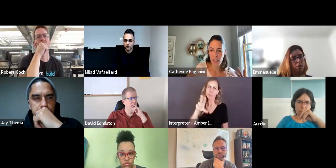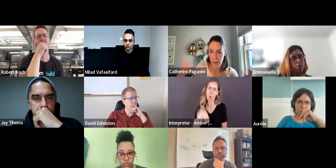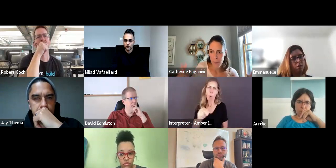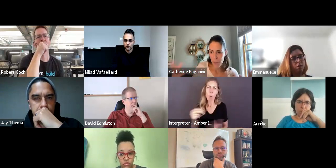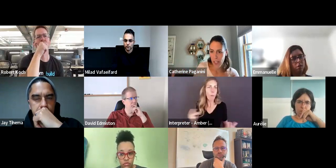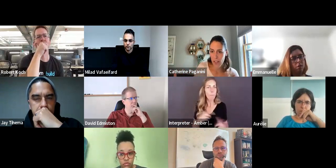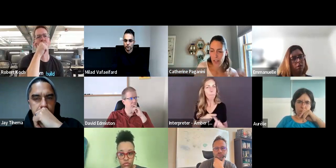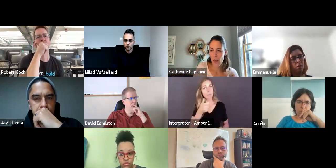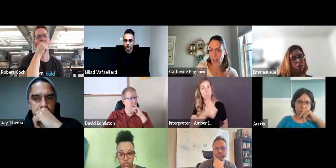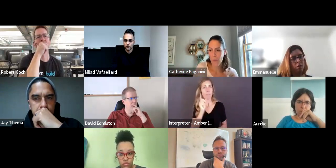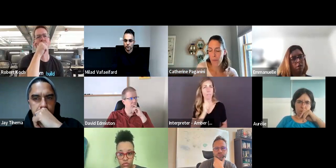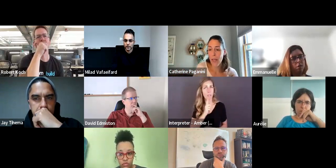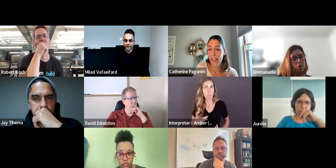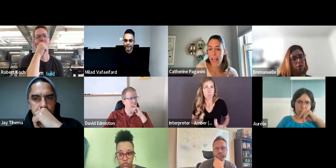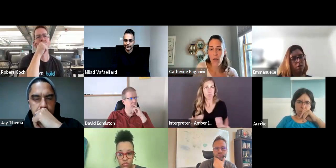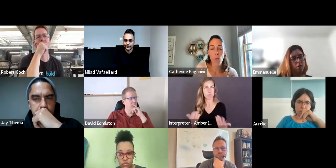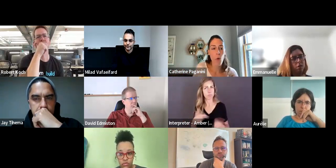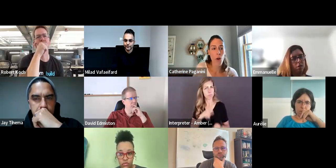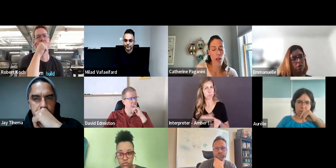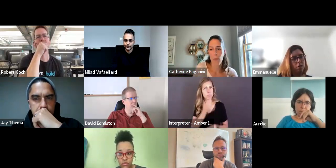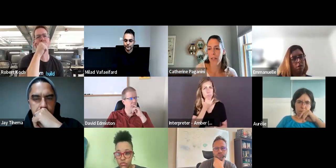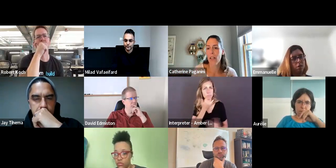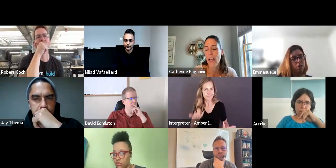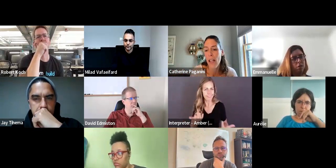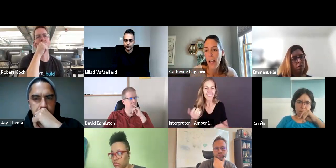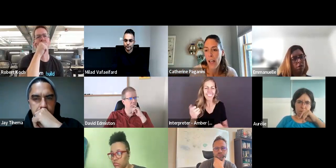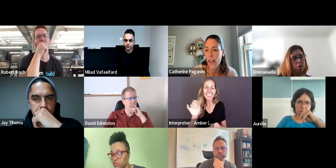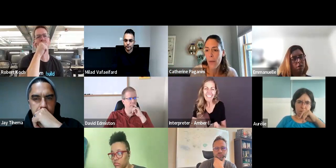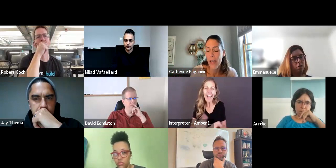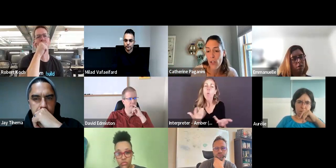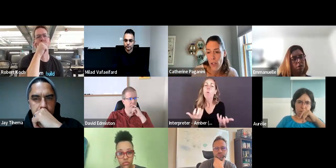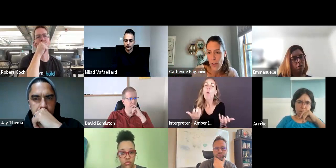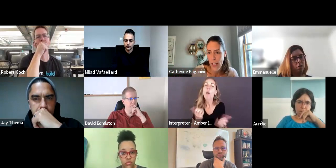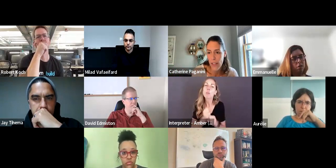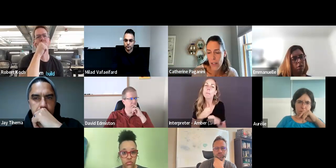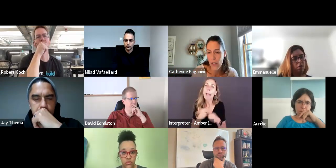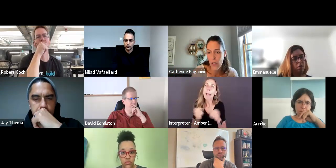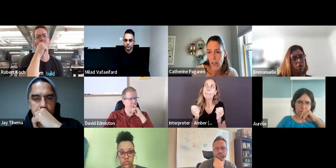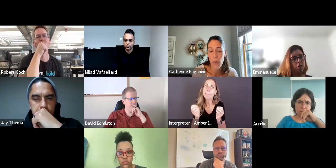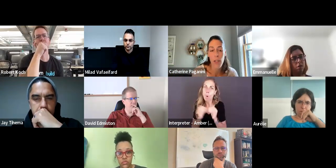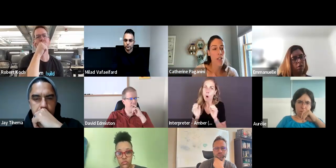have, like these make that more common. And to do